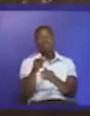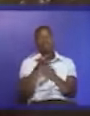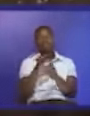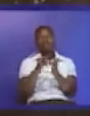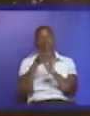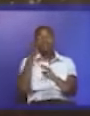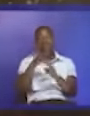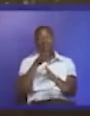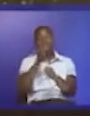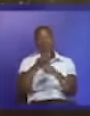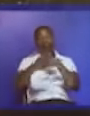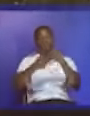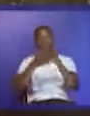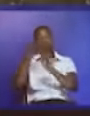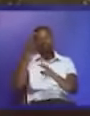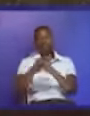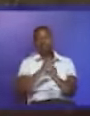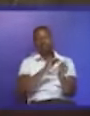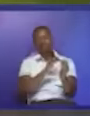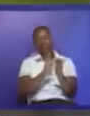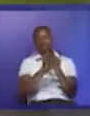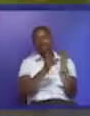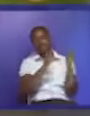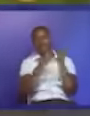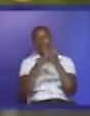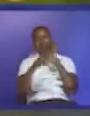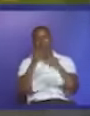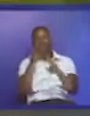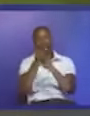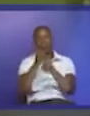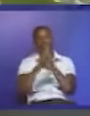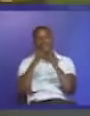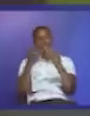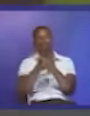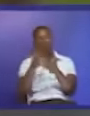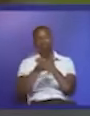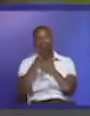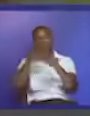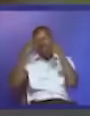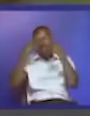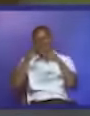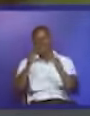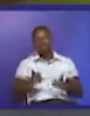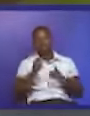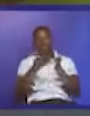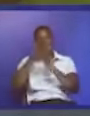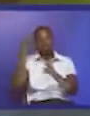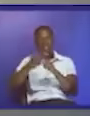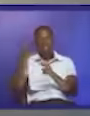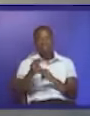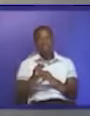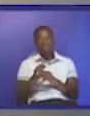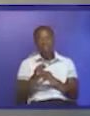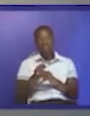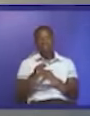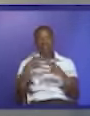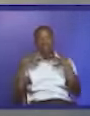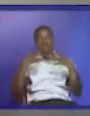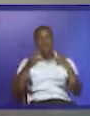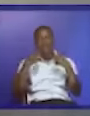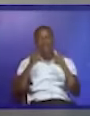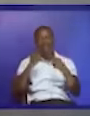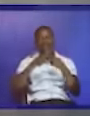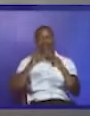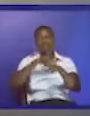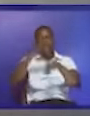grace right now. By the power of the Holy Spirit, let it be a new season for you. In the name of Jesus, healing to the